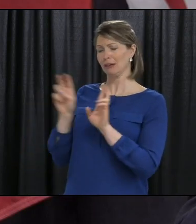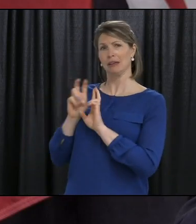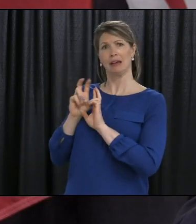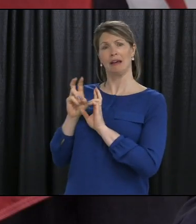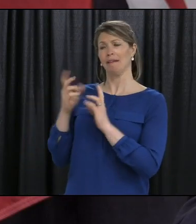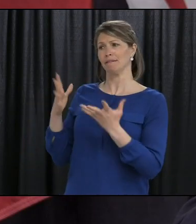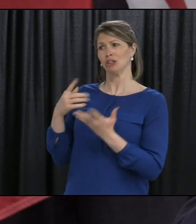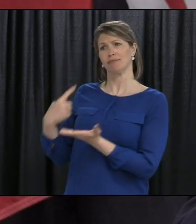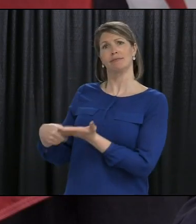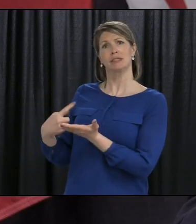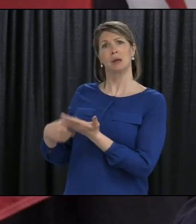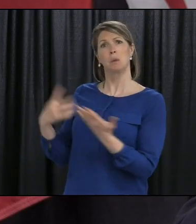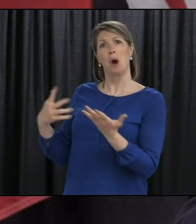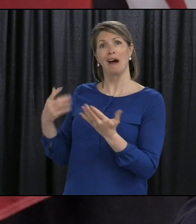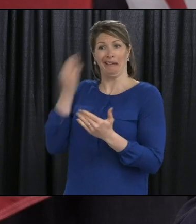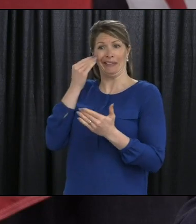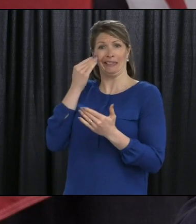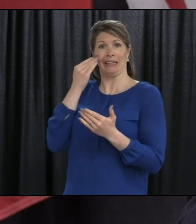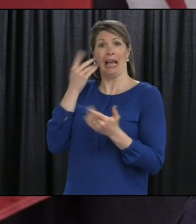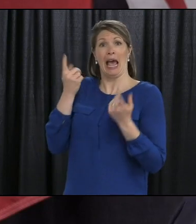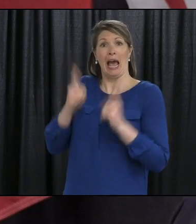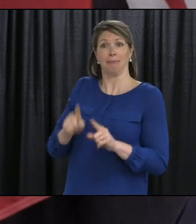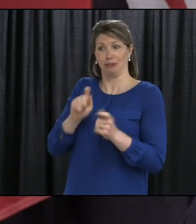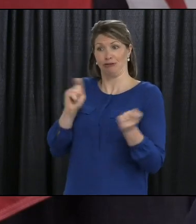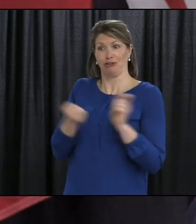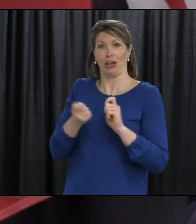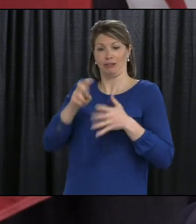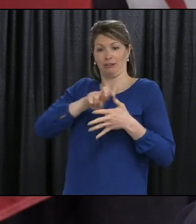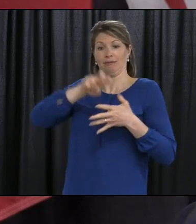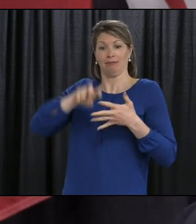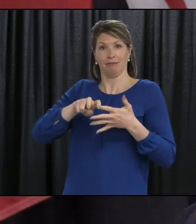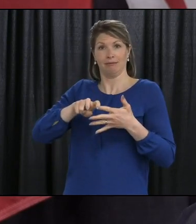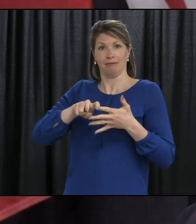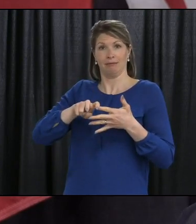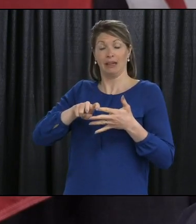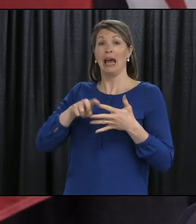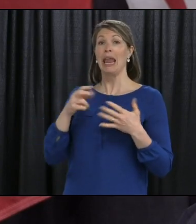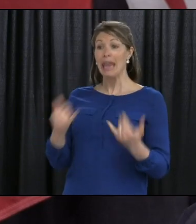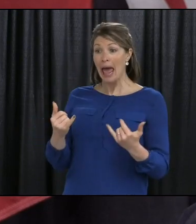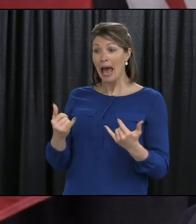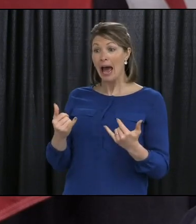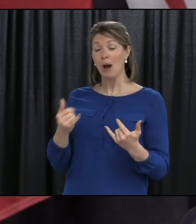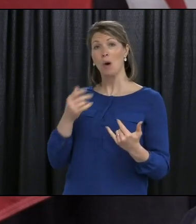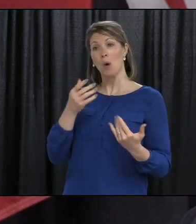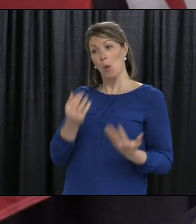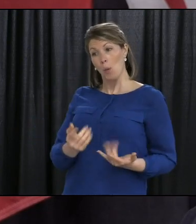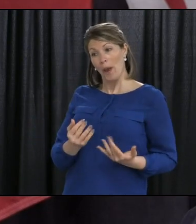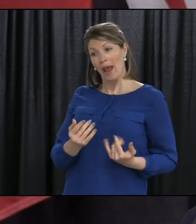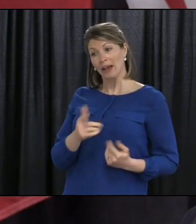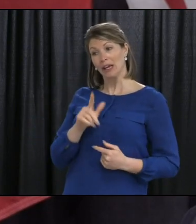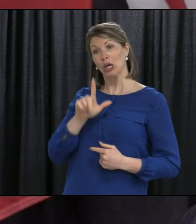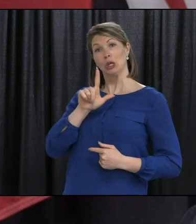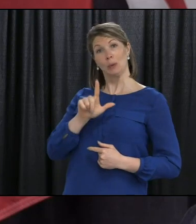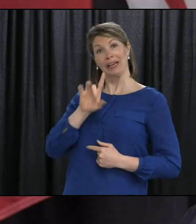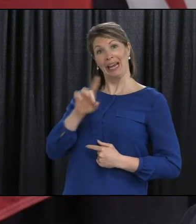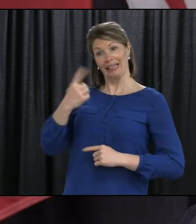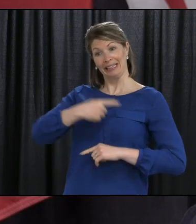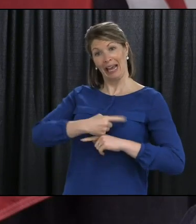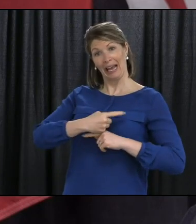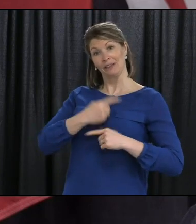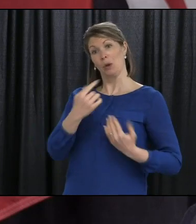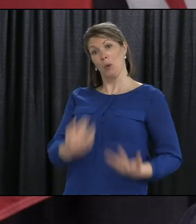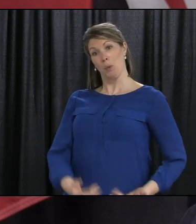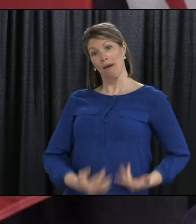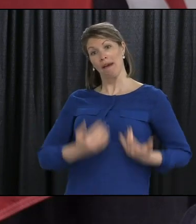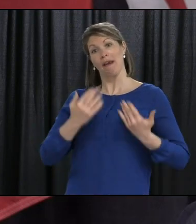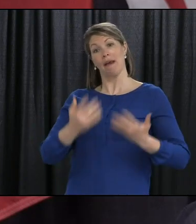level 4, moving to alert level 3. And there's a 28-day period here, 2 incubation periods of the